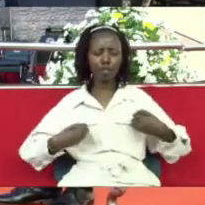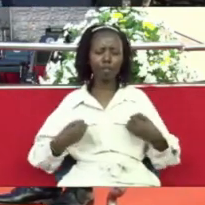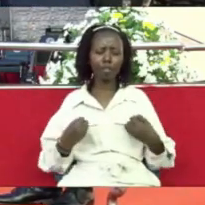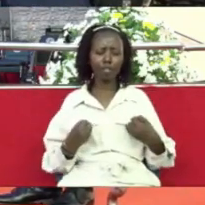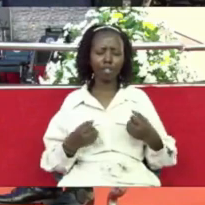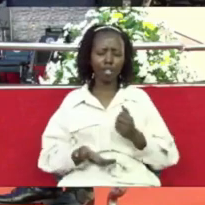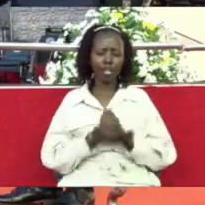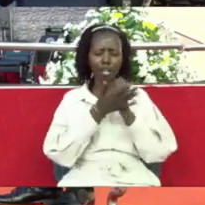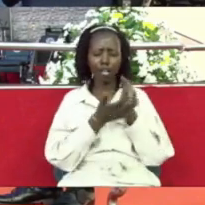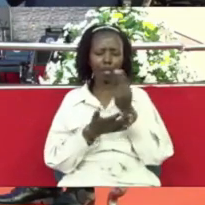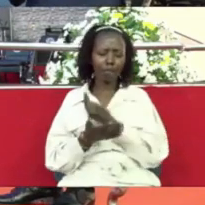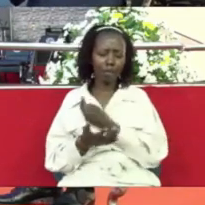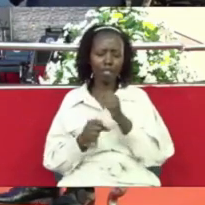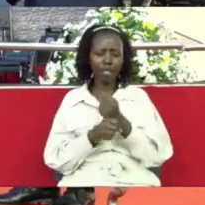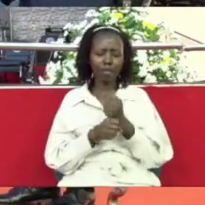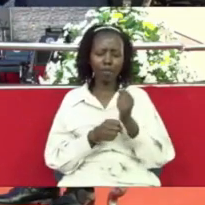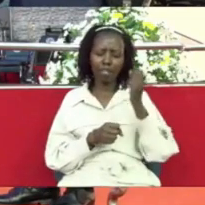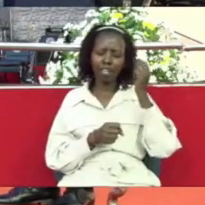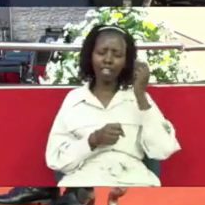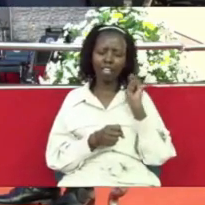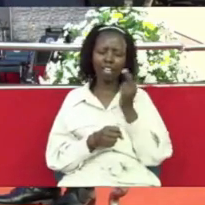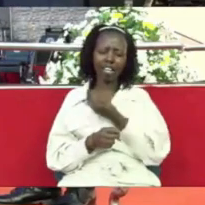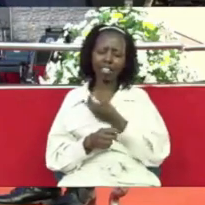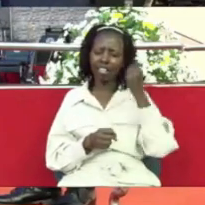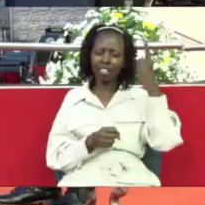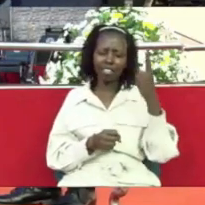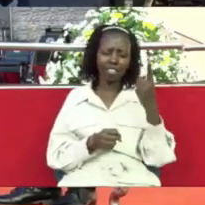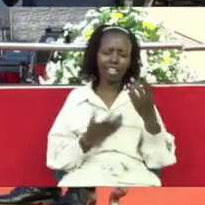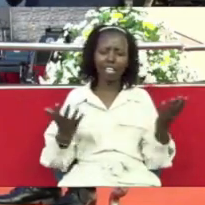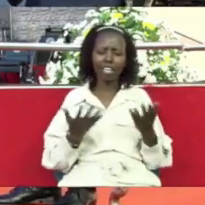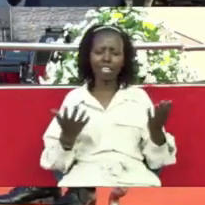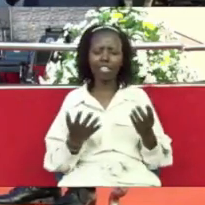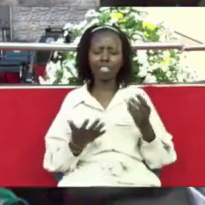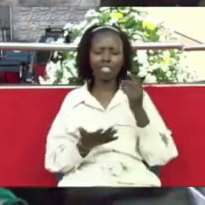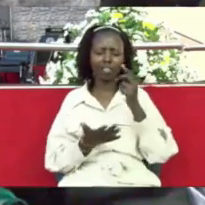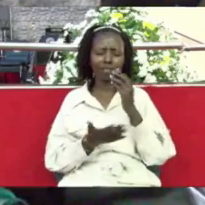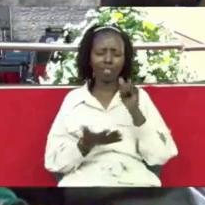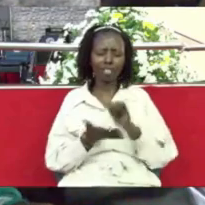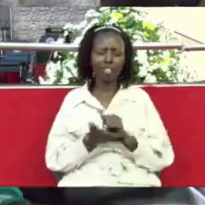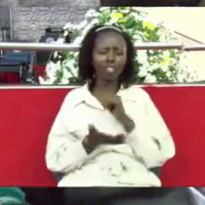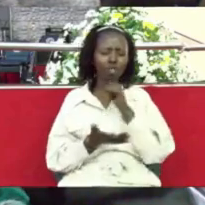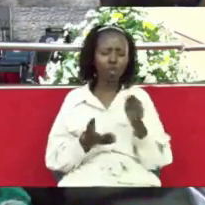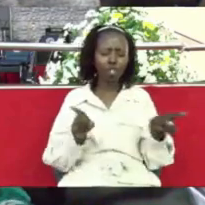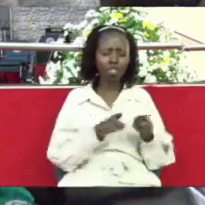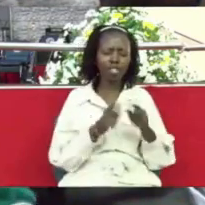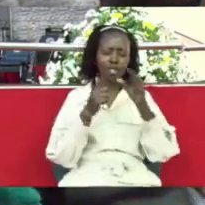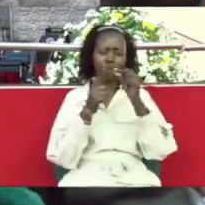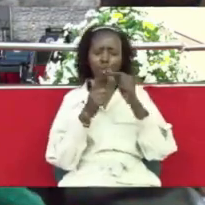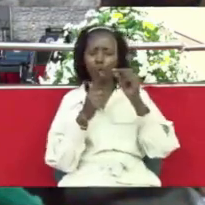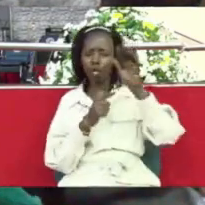Please help us and convict us with anything we may be sowing that is not of you and your word.